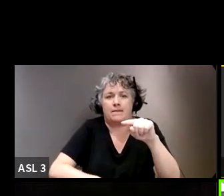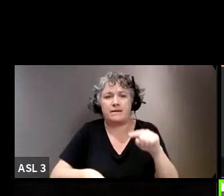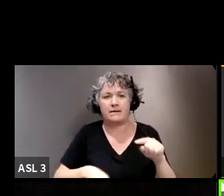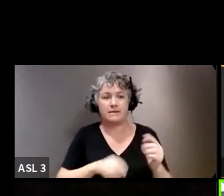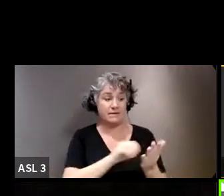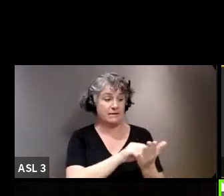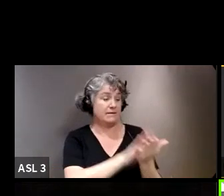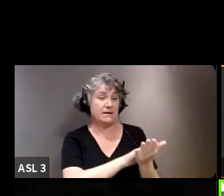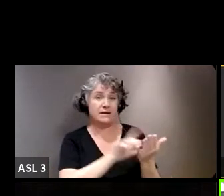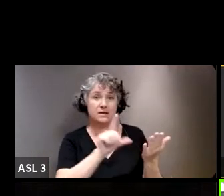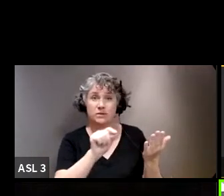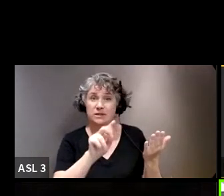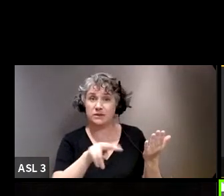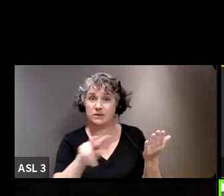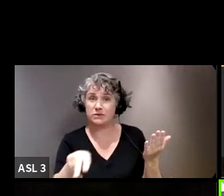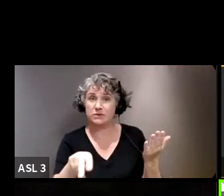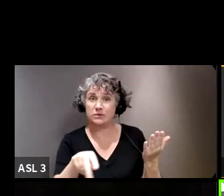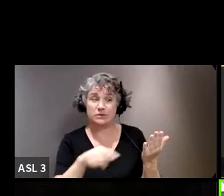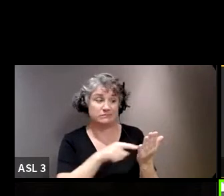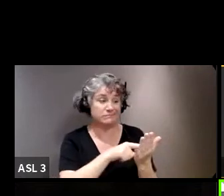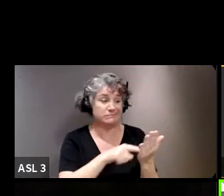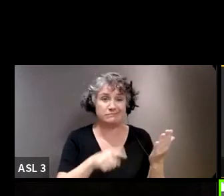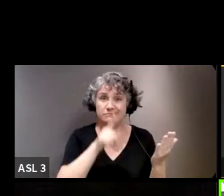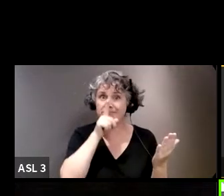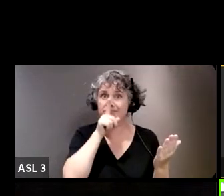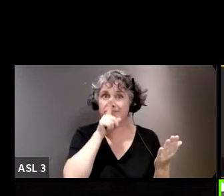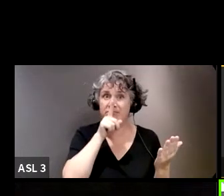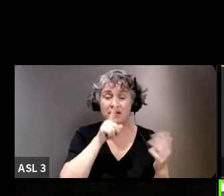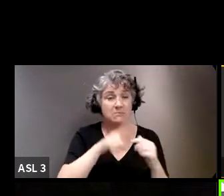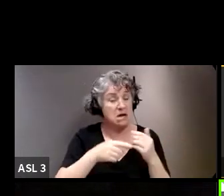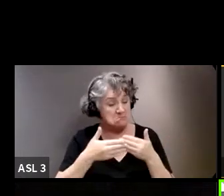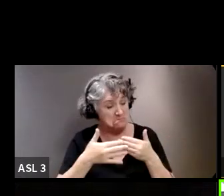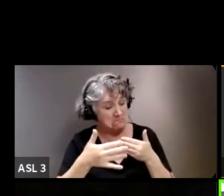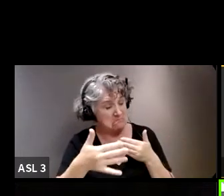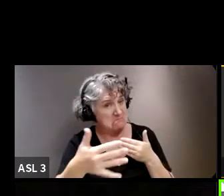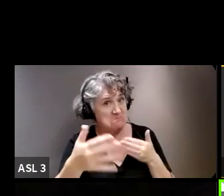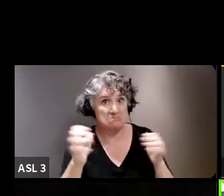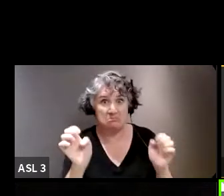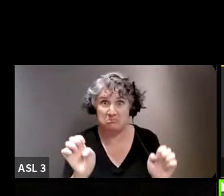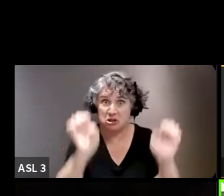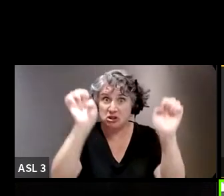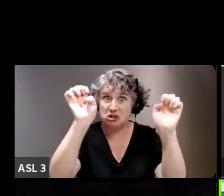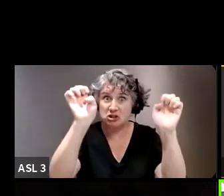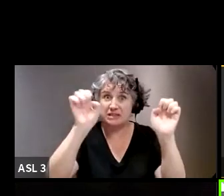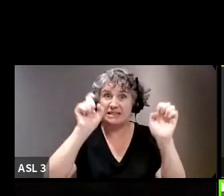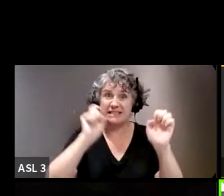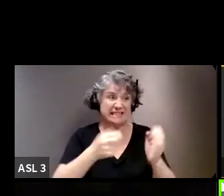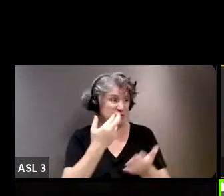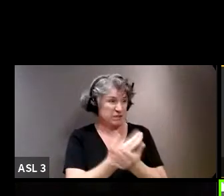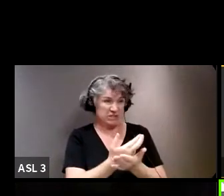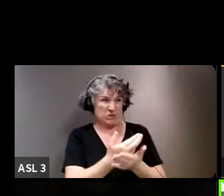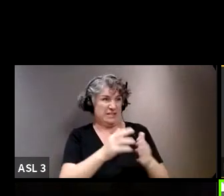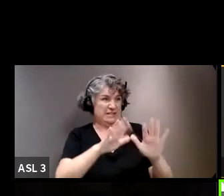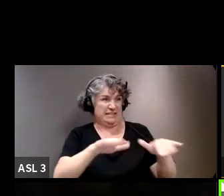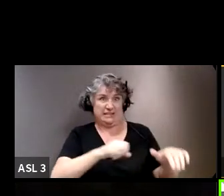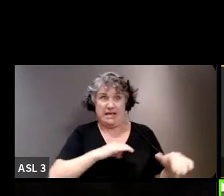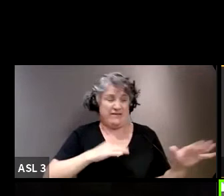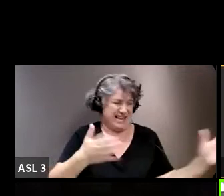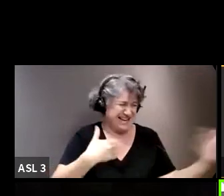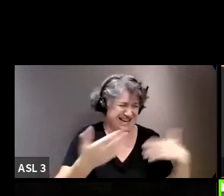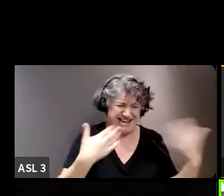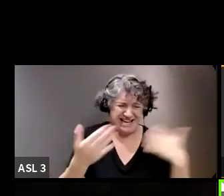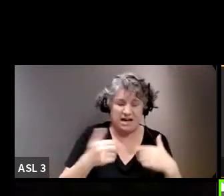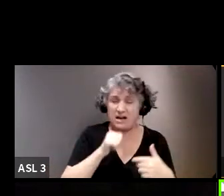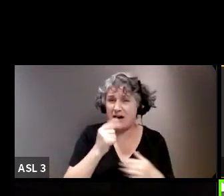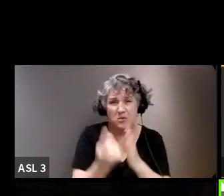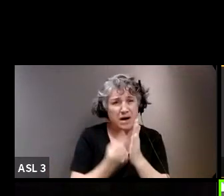2022 budget i want to be clear about that but at some point when we really need that surge of resources not for an hour but for a